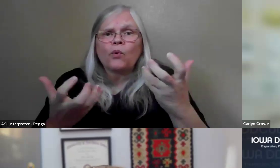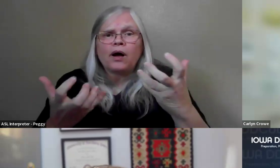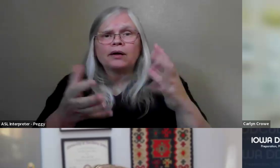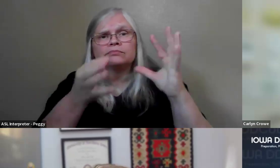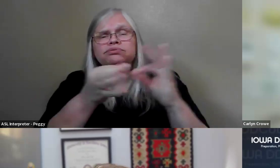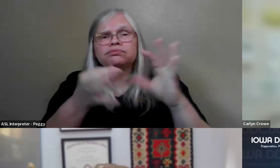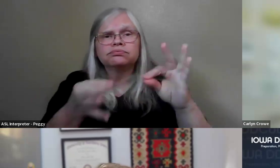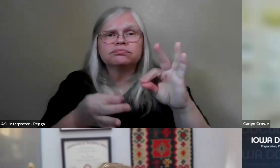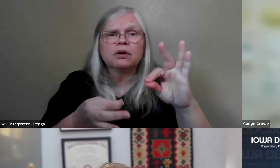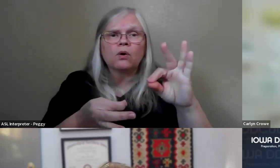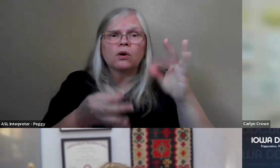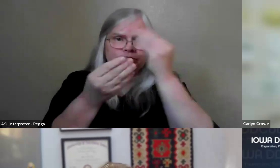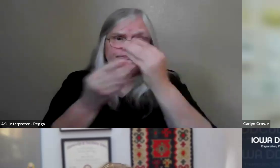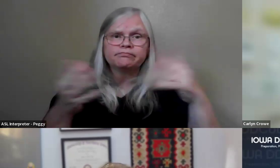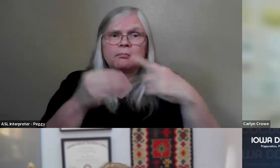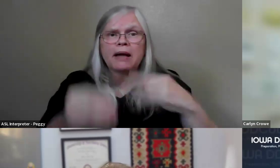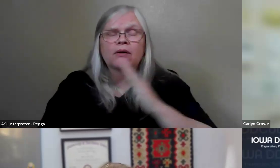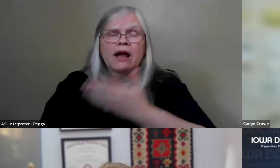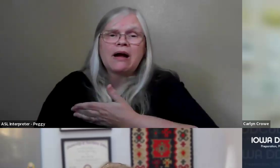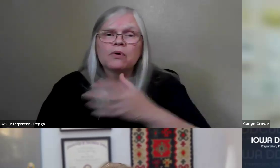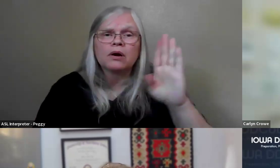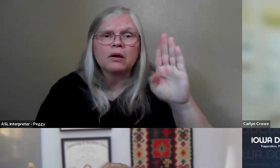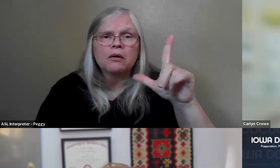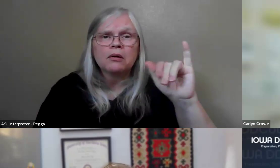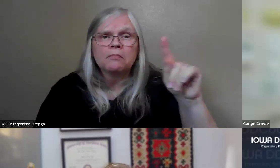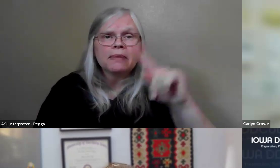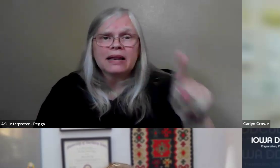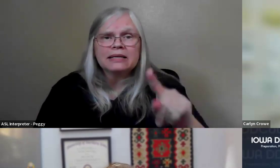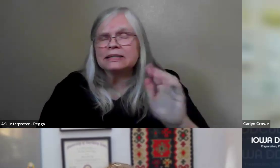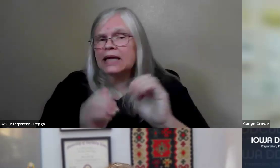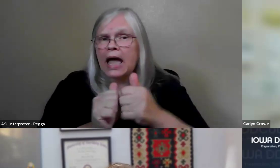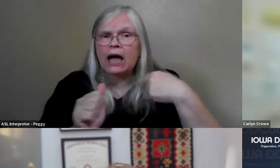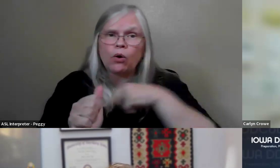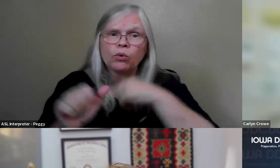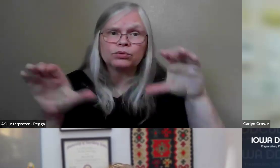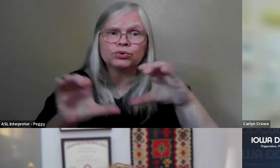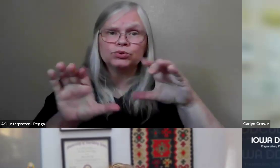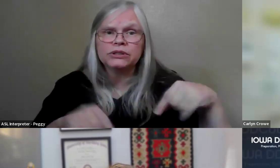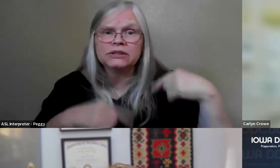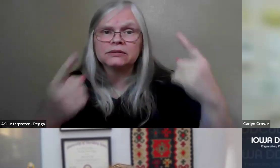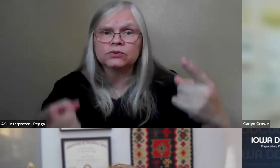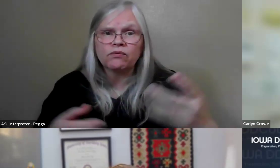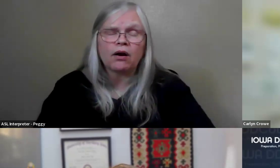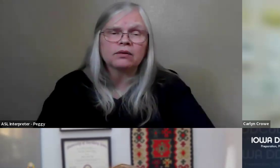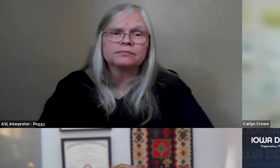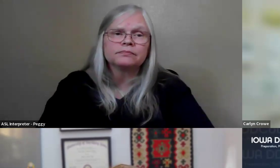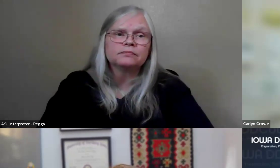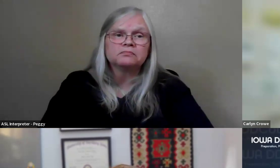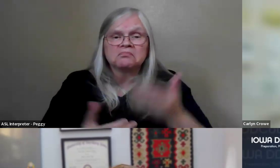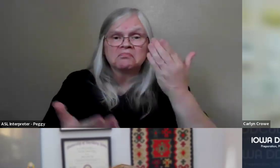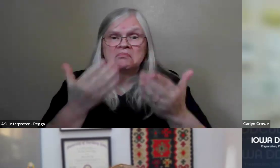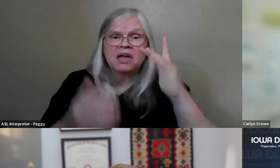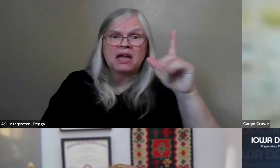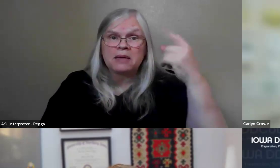about an update on a blitz, how we're doing, but maybe the